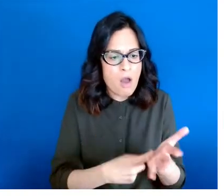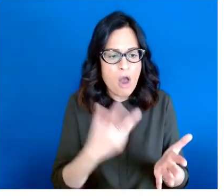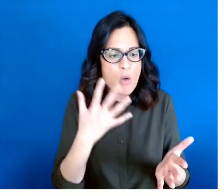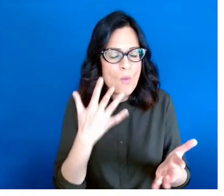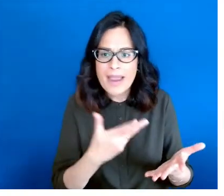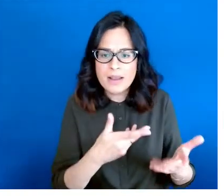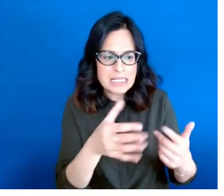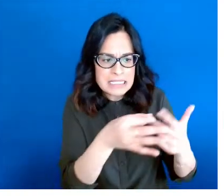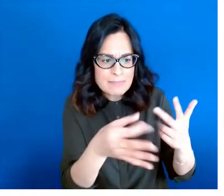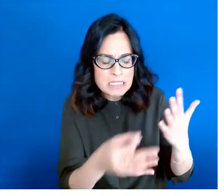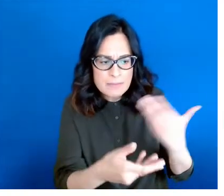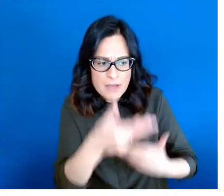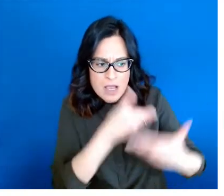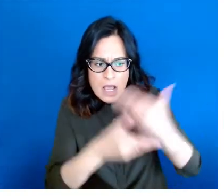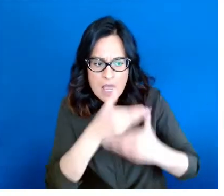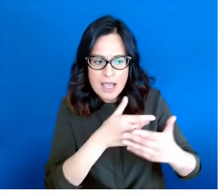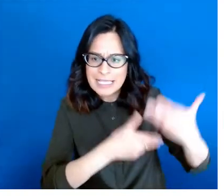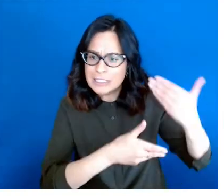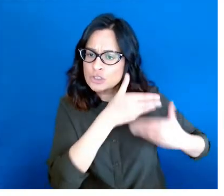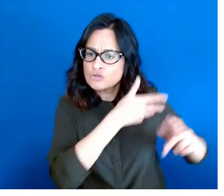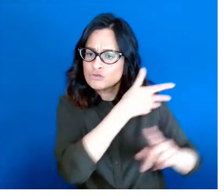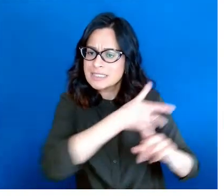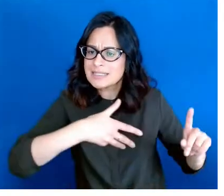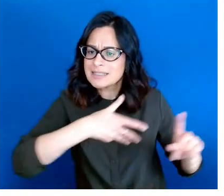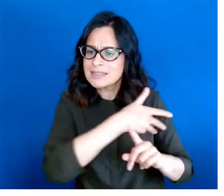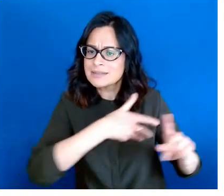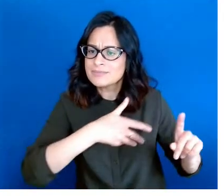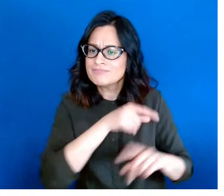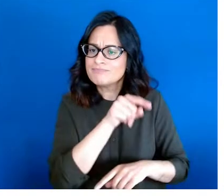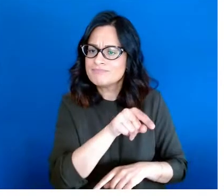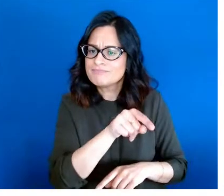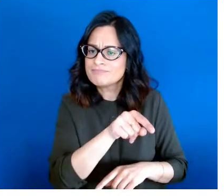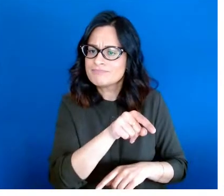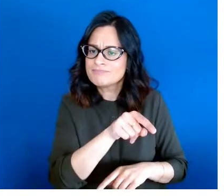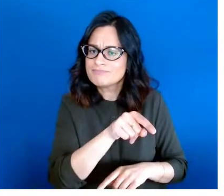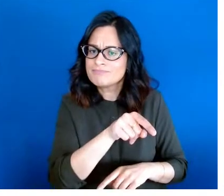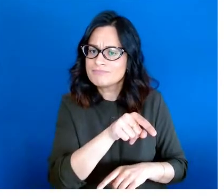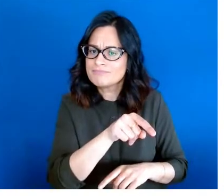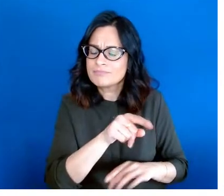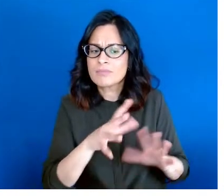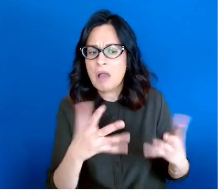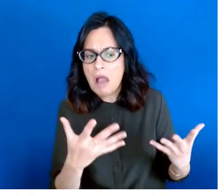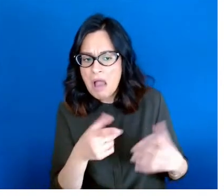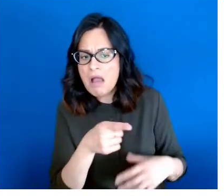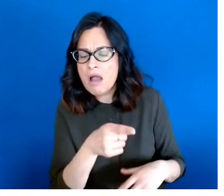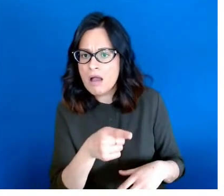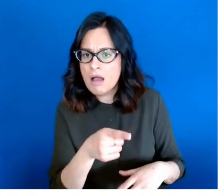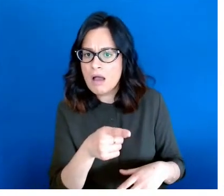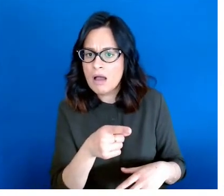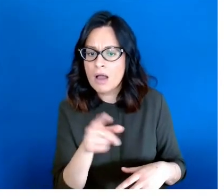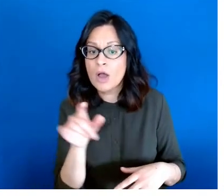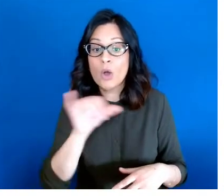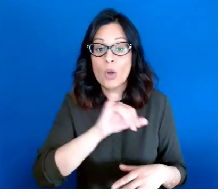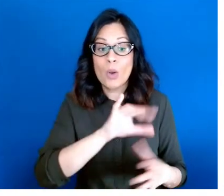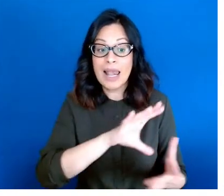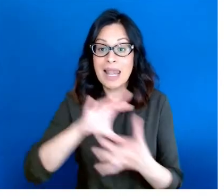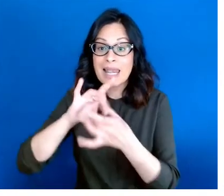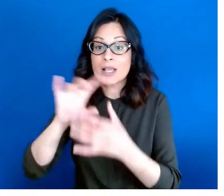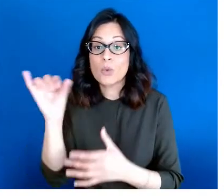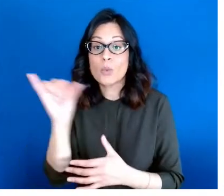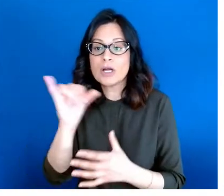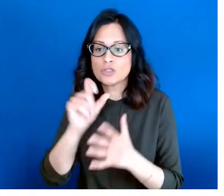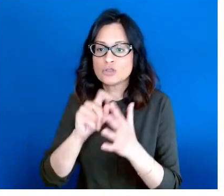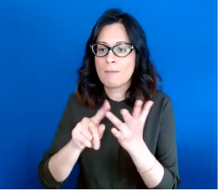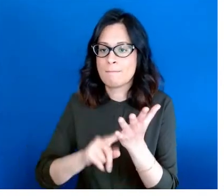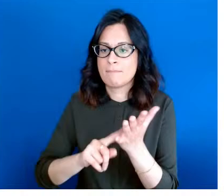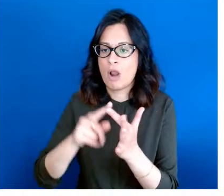you some indication as to which the likely offending pollens are.